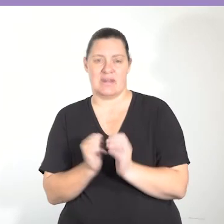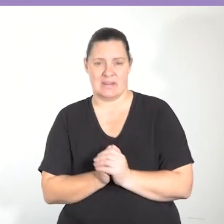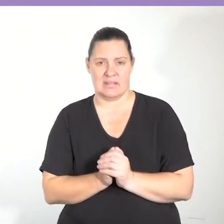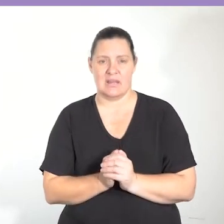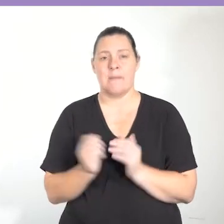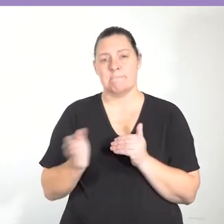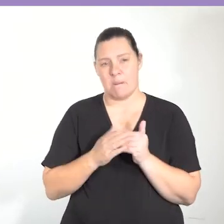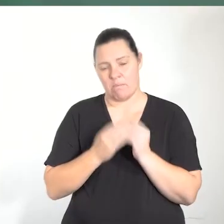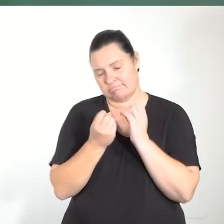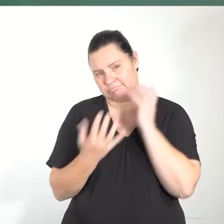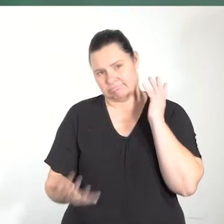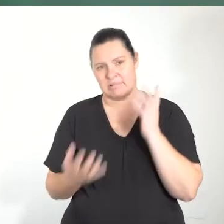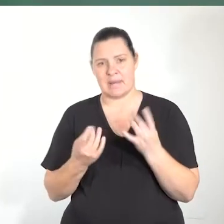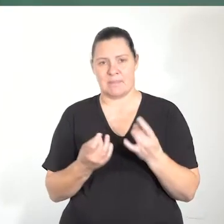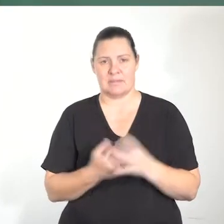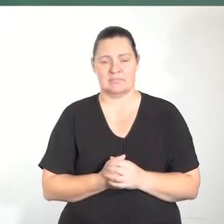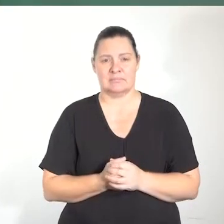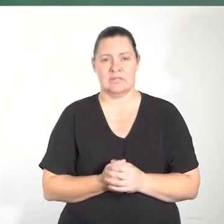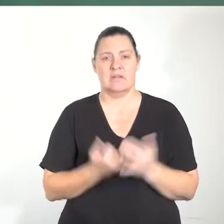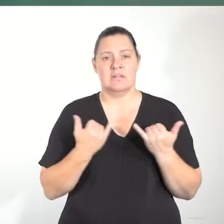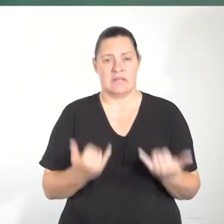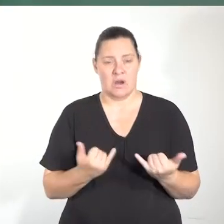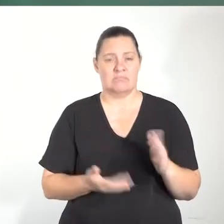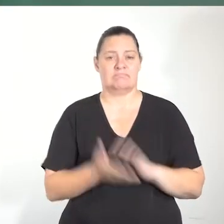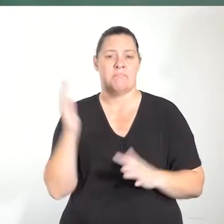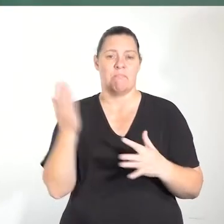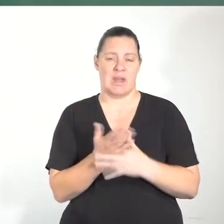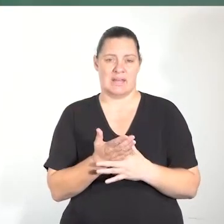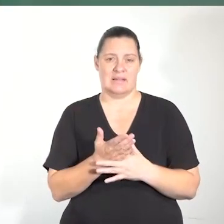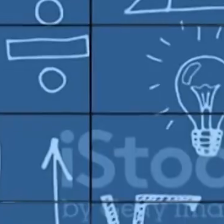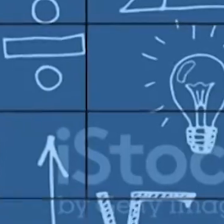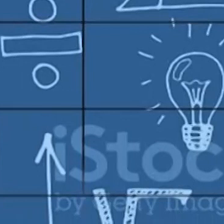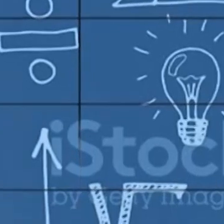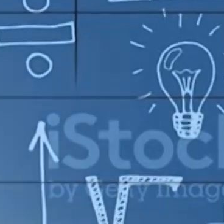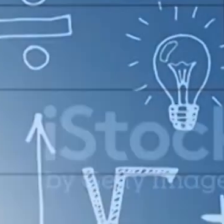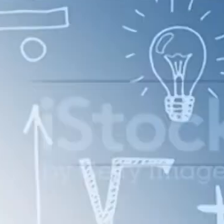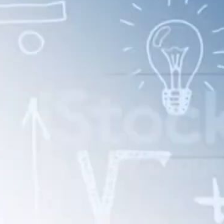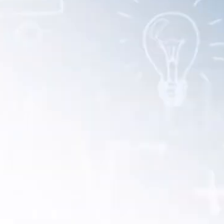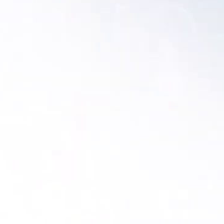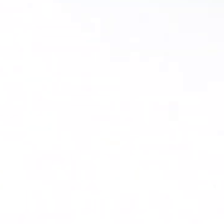more prime numbers. So for now, let's just go to an ad break and then we'll see you later.